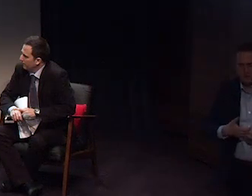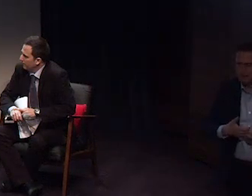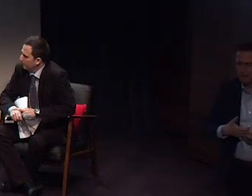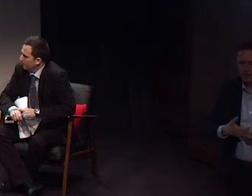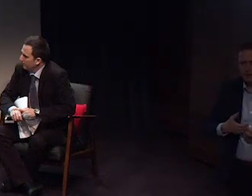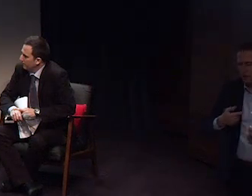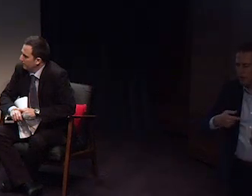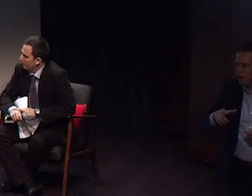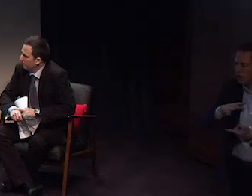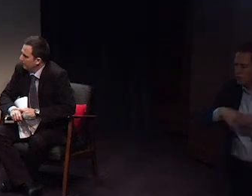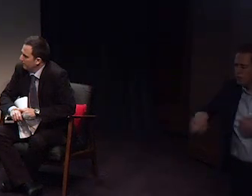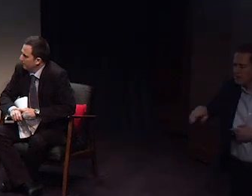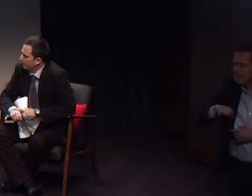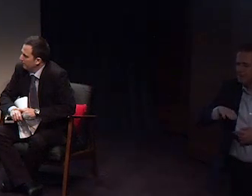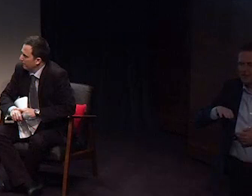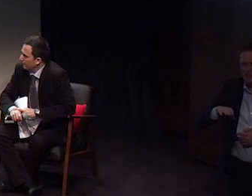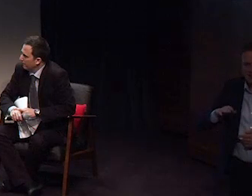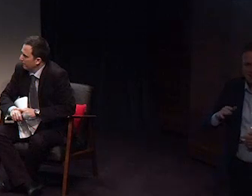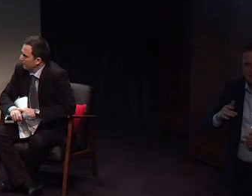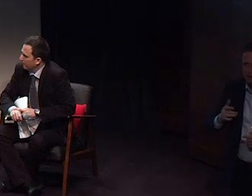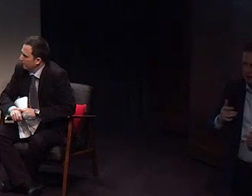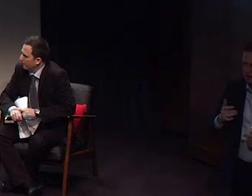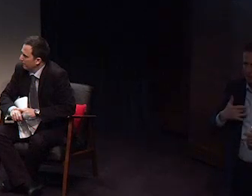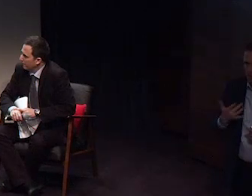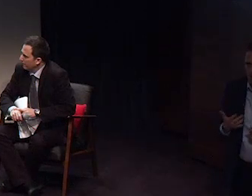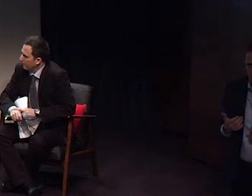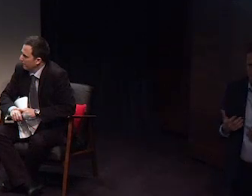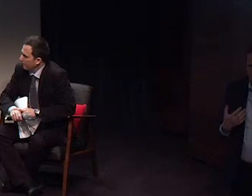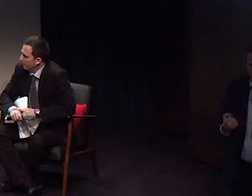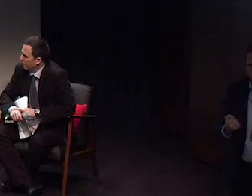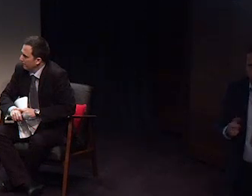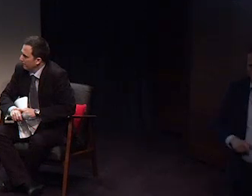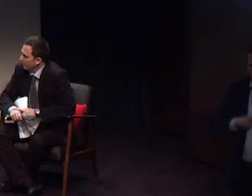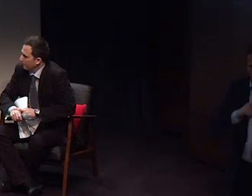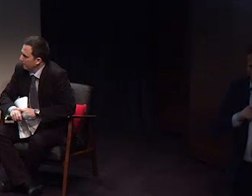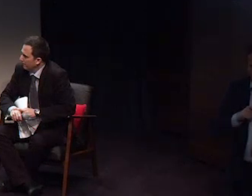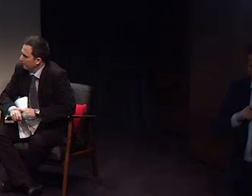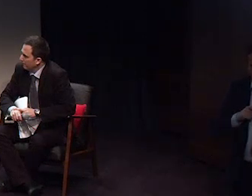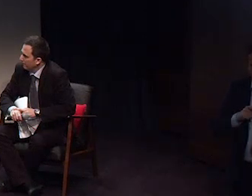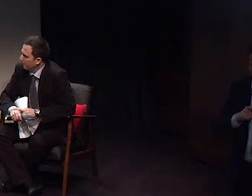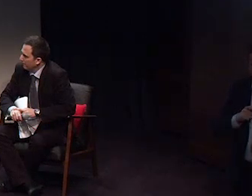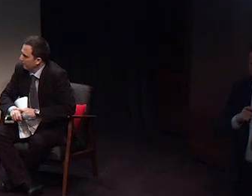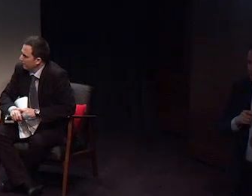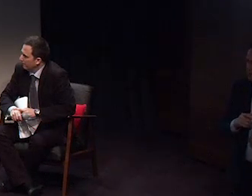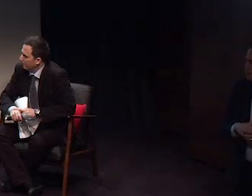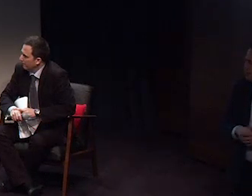make the community be real, happening with collaboration, with messages maybe,